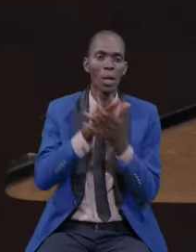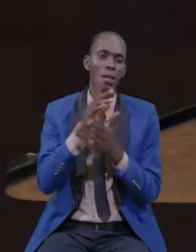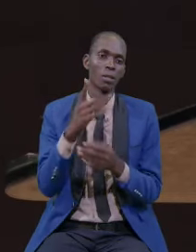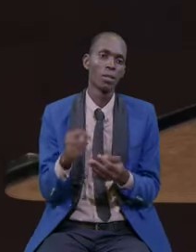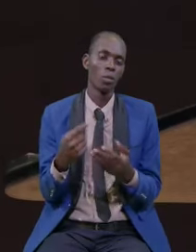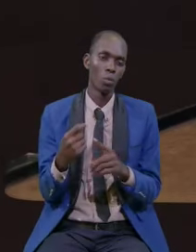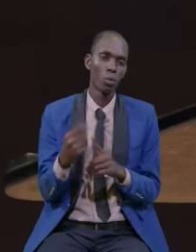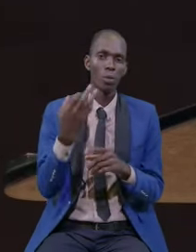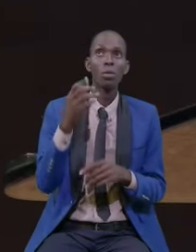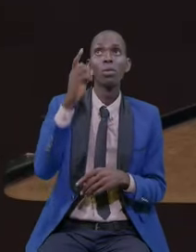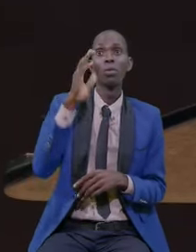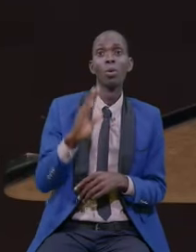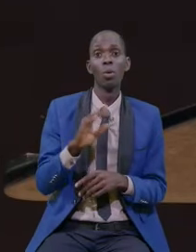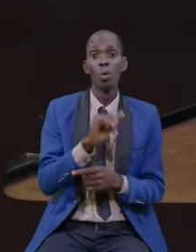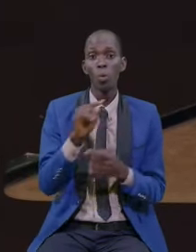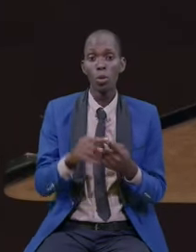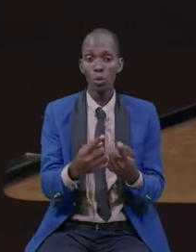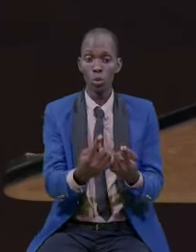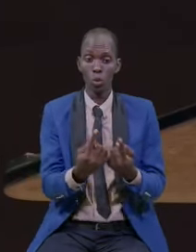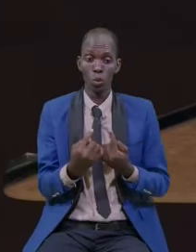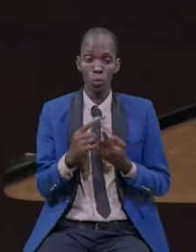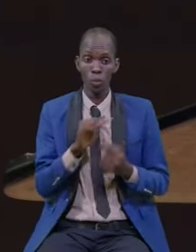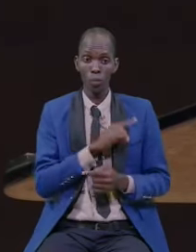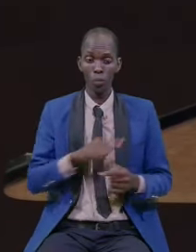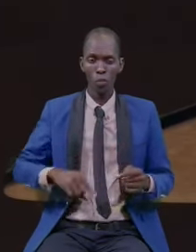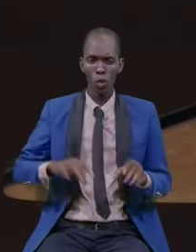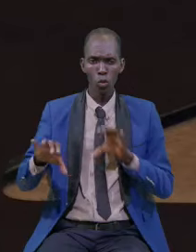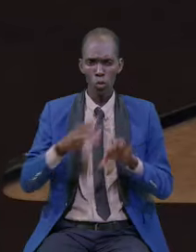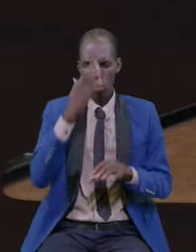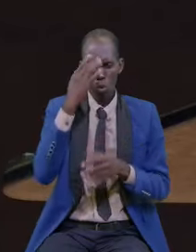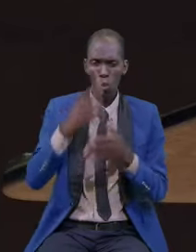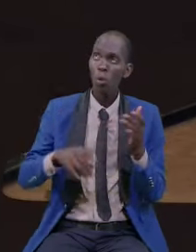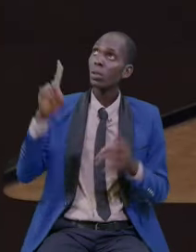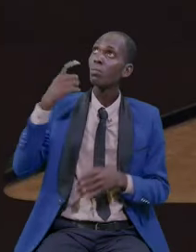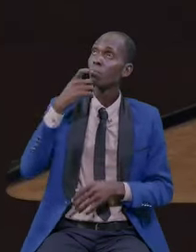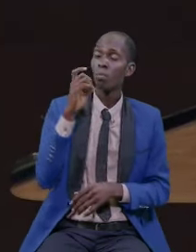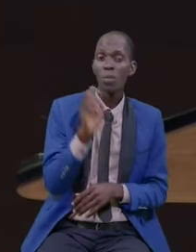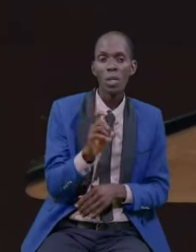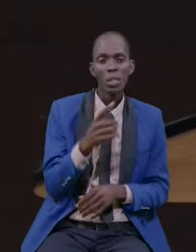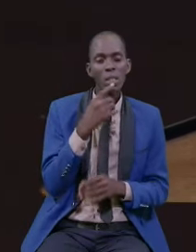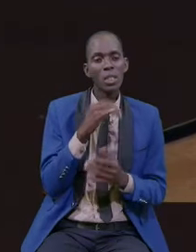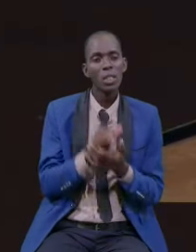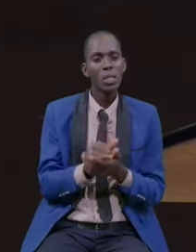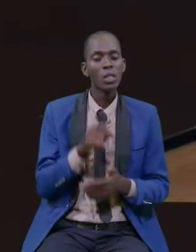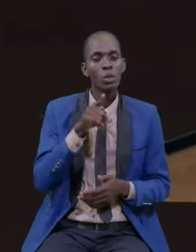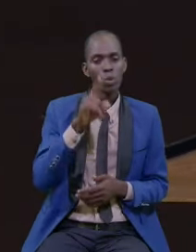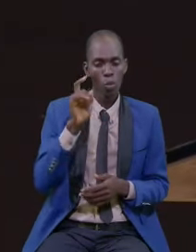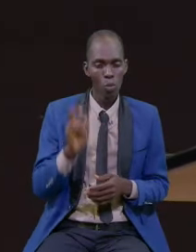Lord, do you know what he commands? That we should be. We should live in righteousness, by